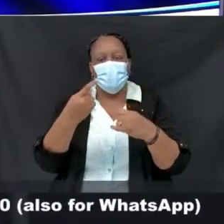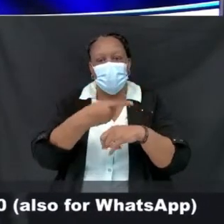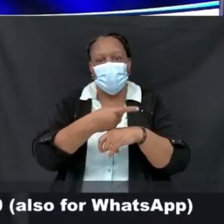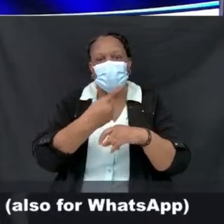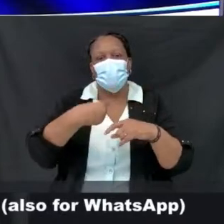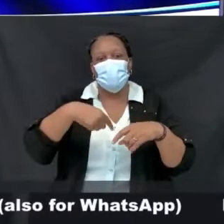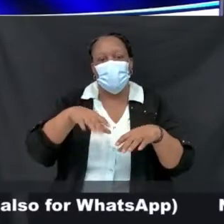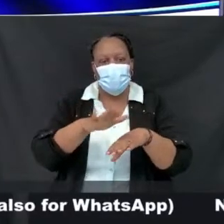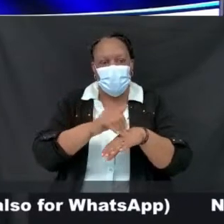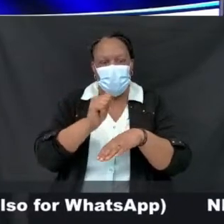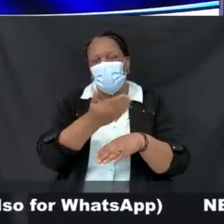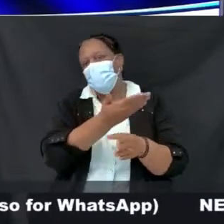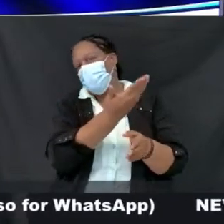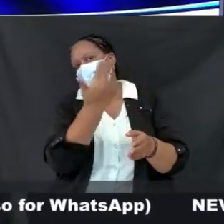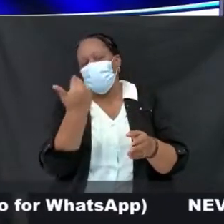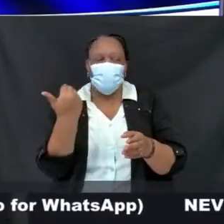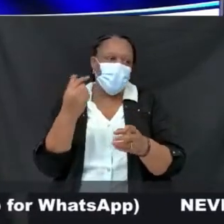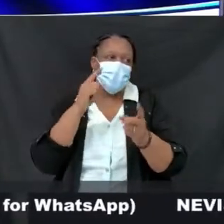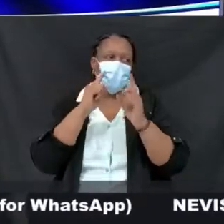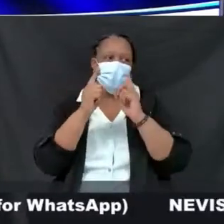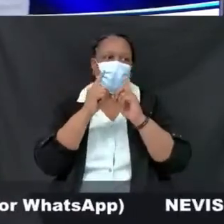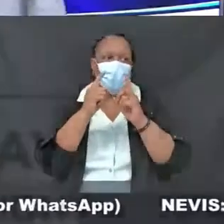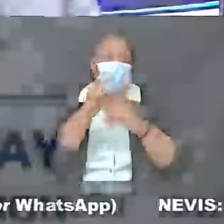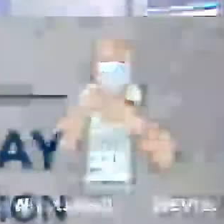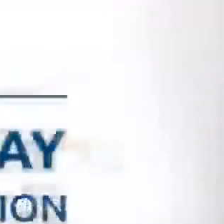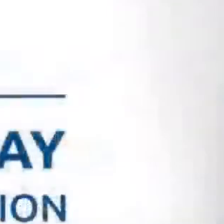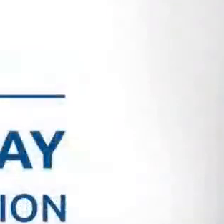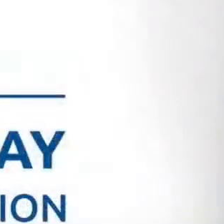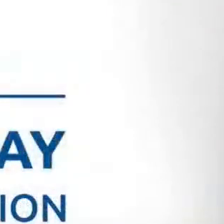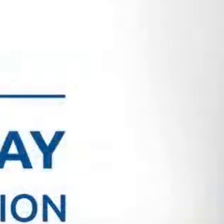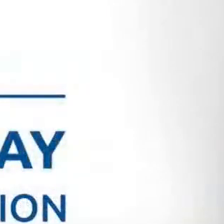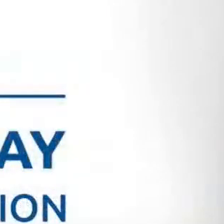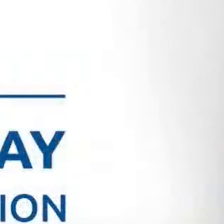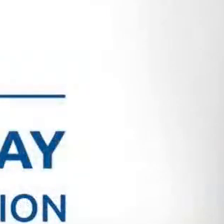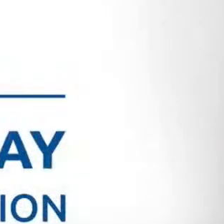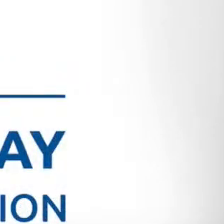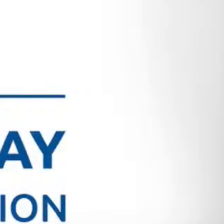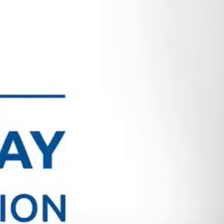the podium to give us this address.